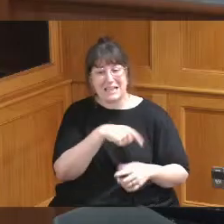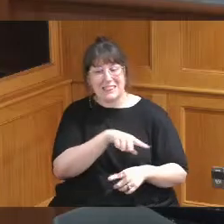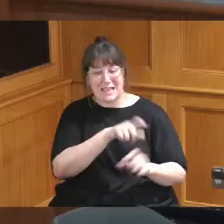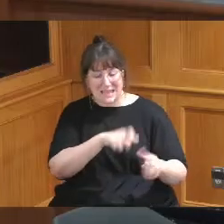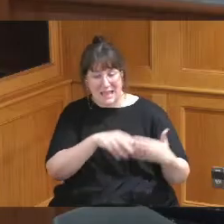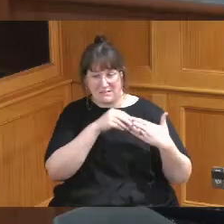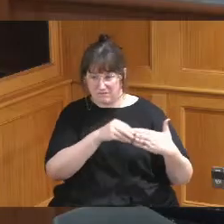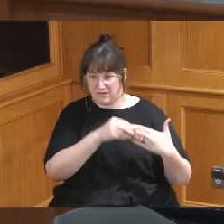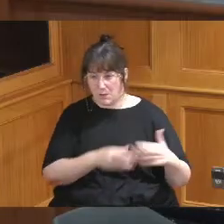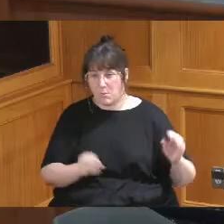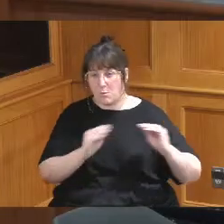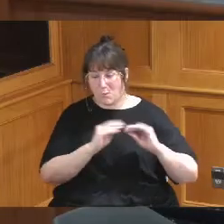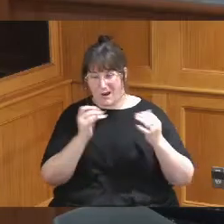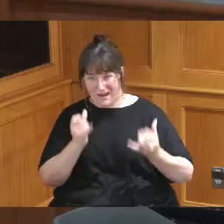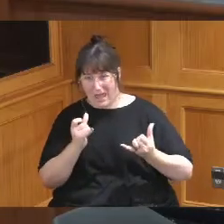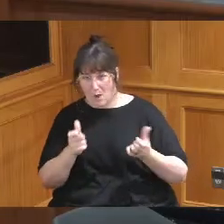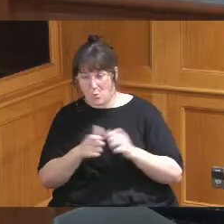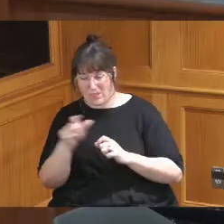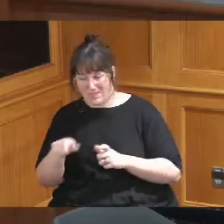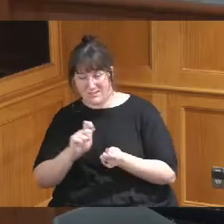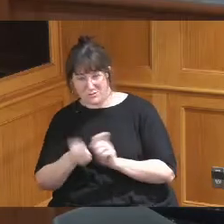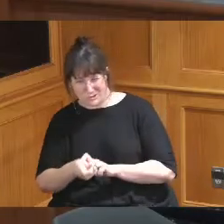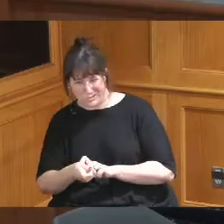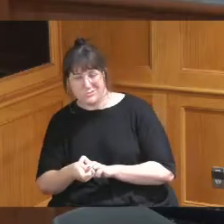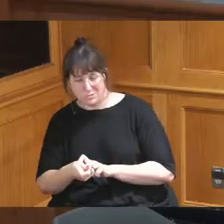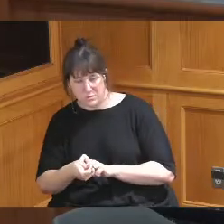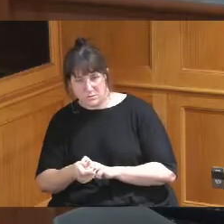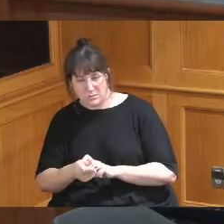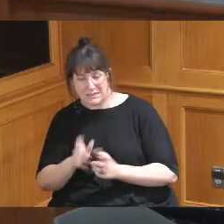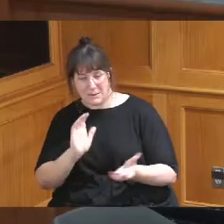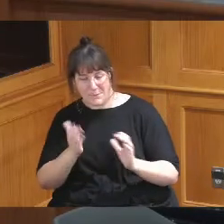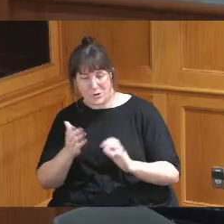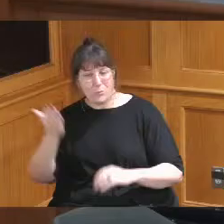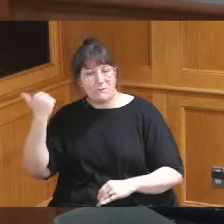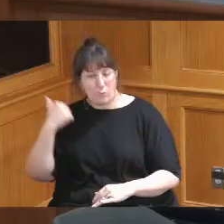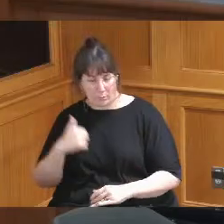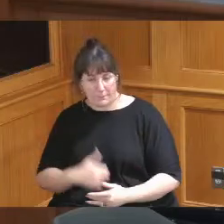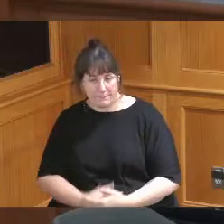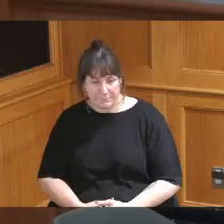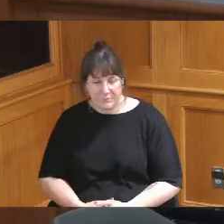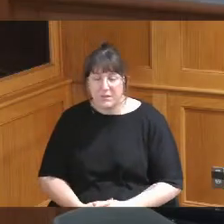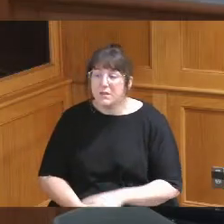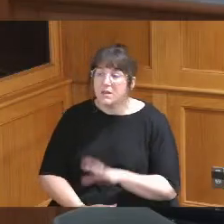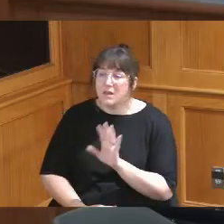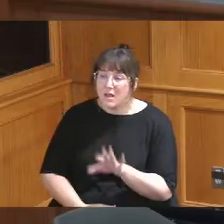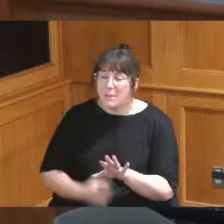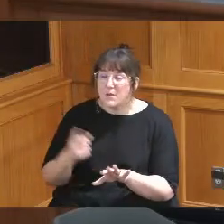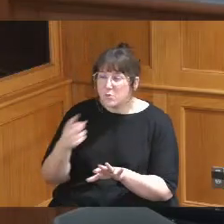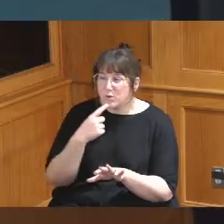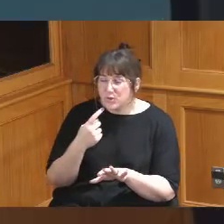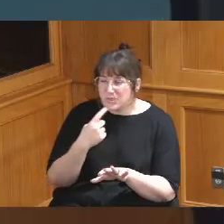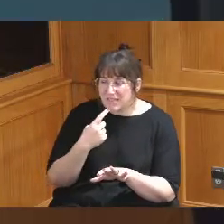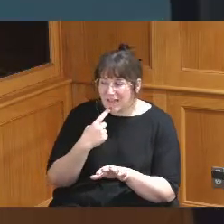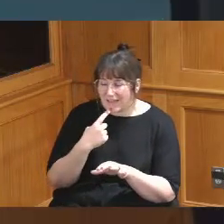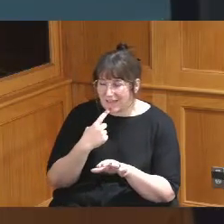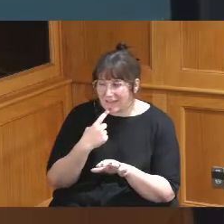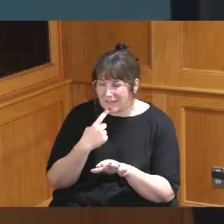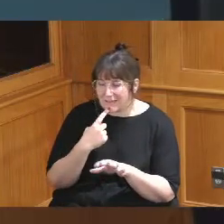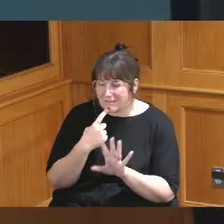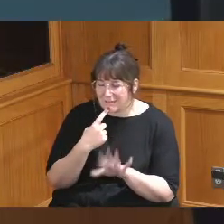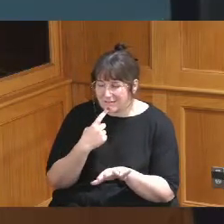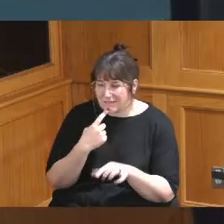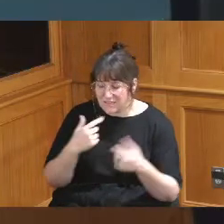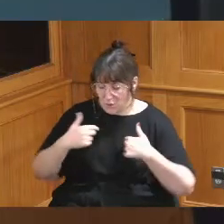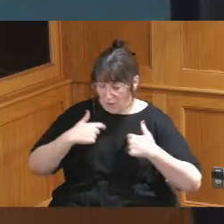that flexibility more so than what they were allowed to do under current policy. But when you say, so if I'm